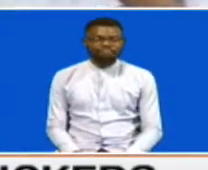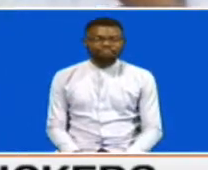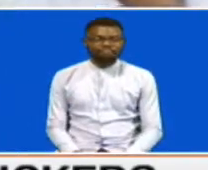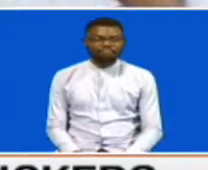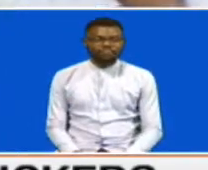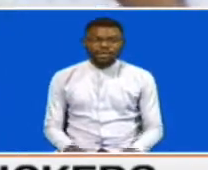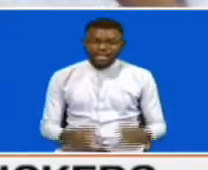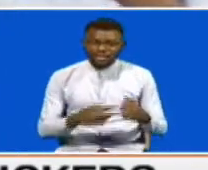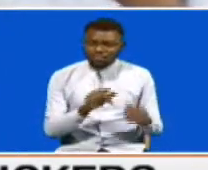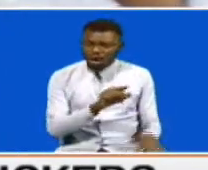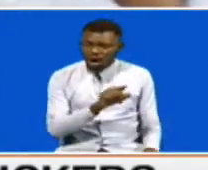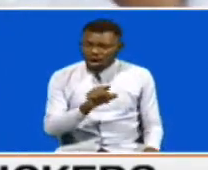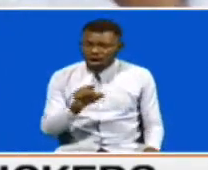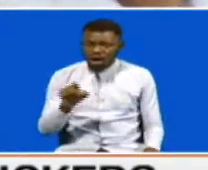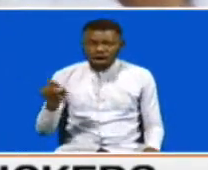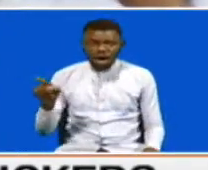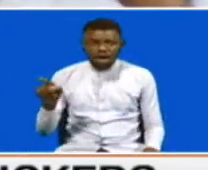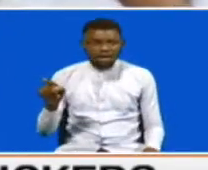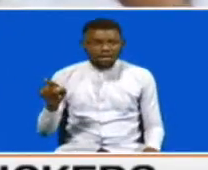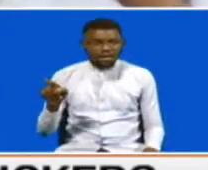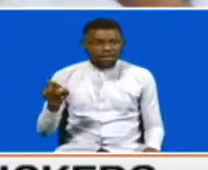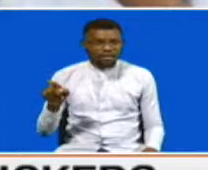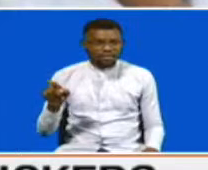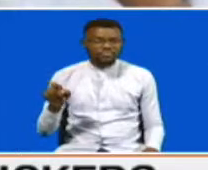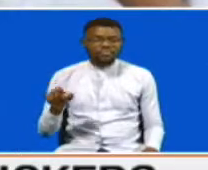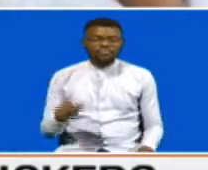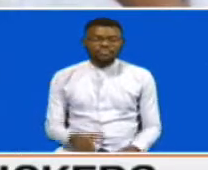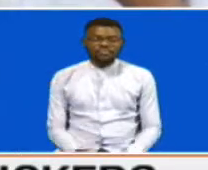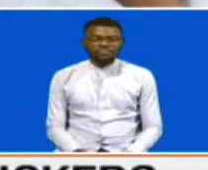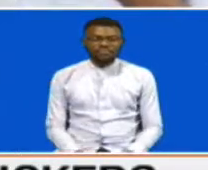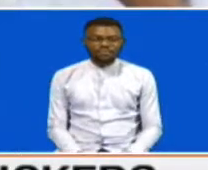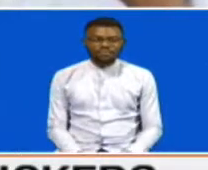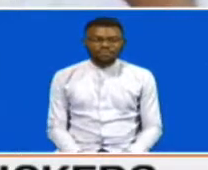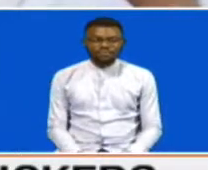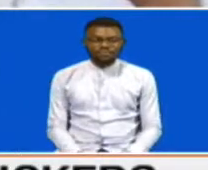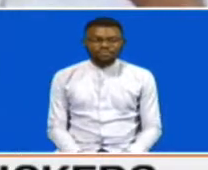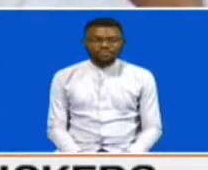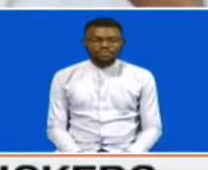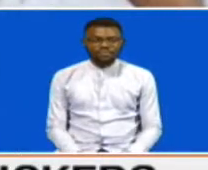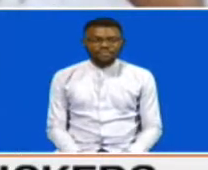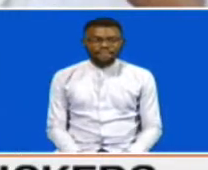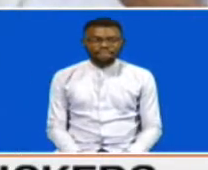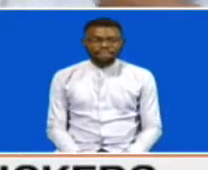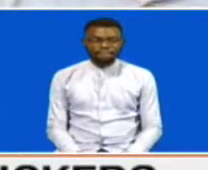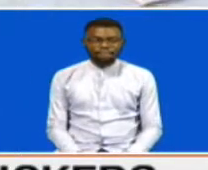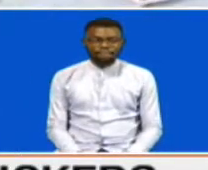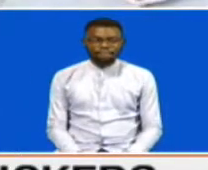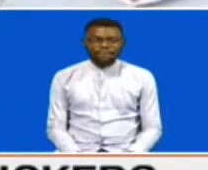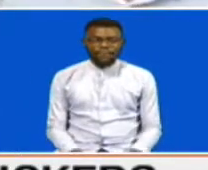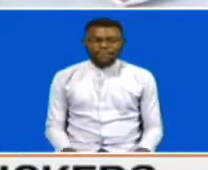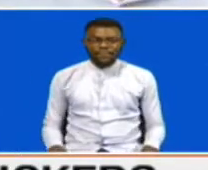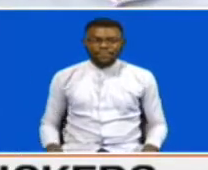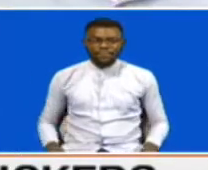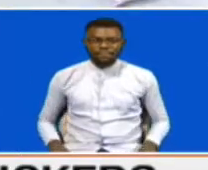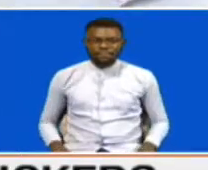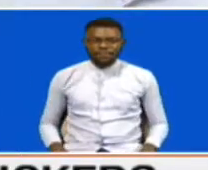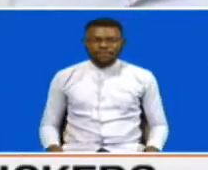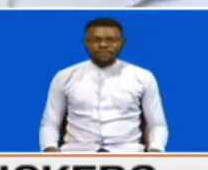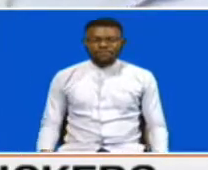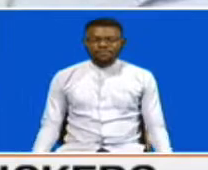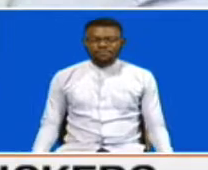The seven, Yusuf Yakub, Mohamed Saleh, Yakub Ibrahim, Salim Muhammad, Bat Abdul